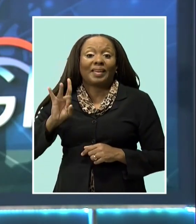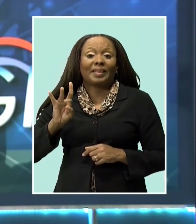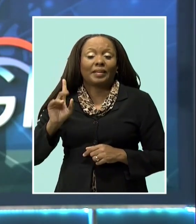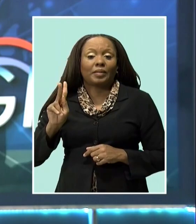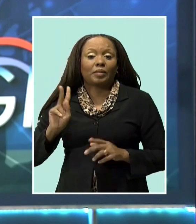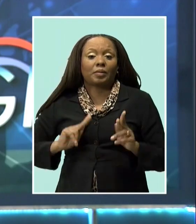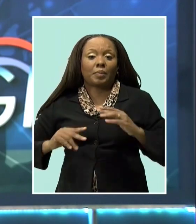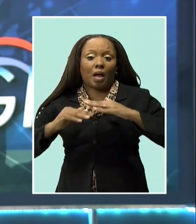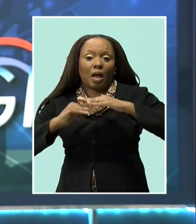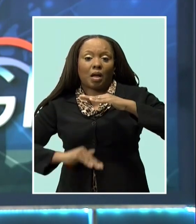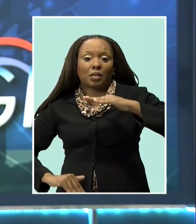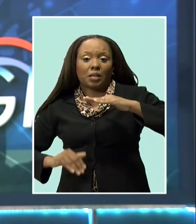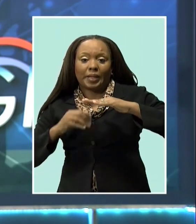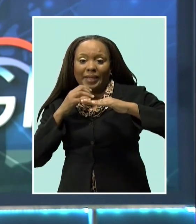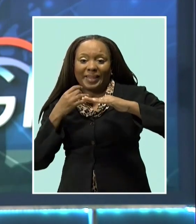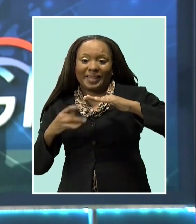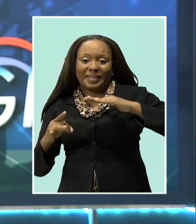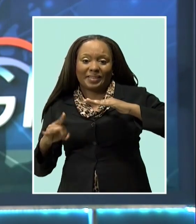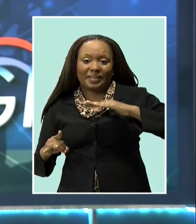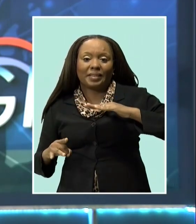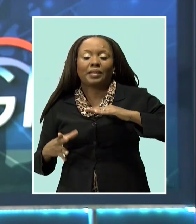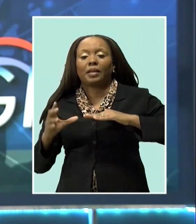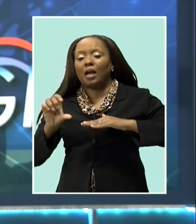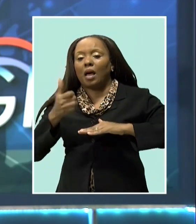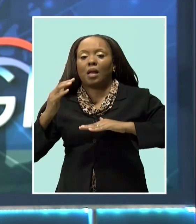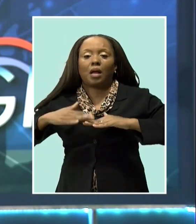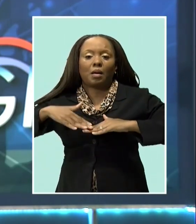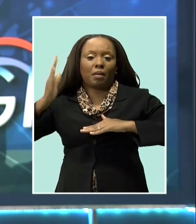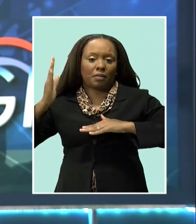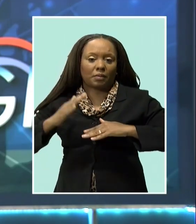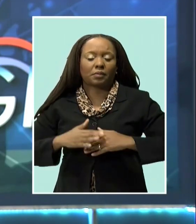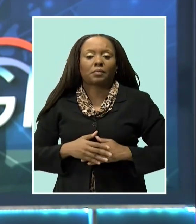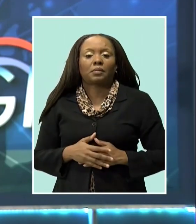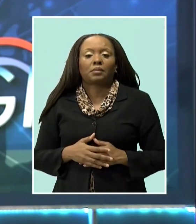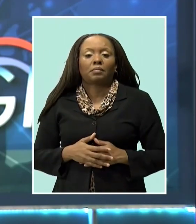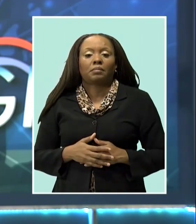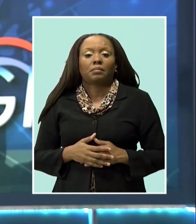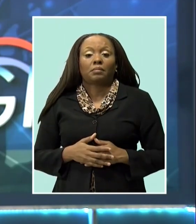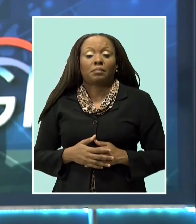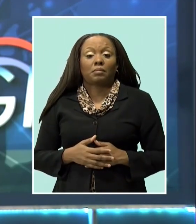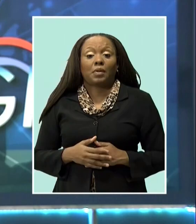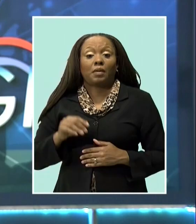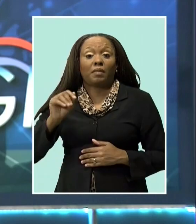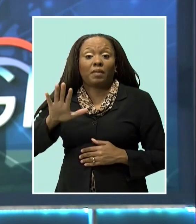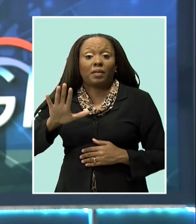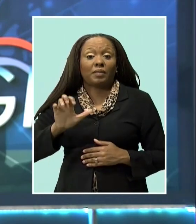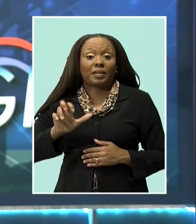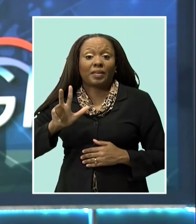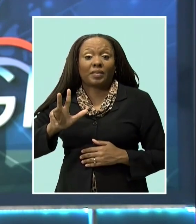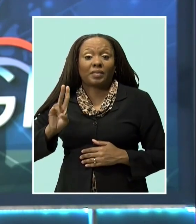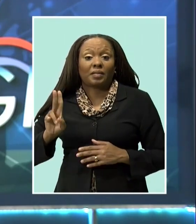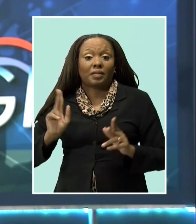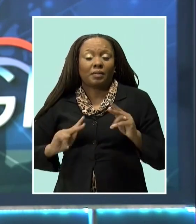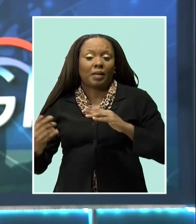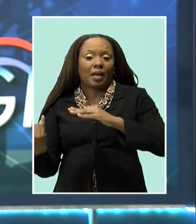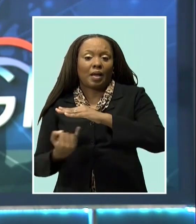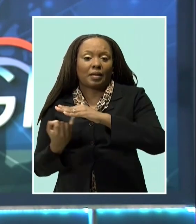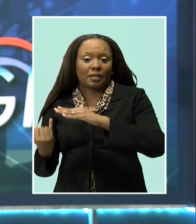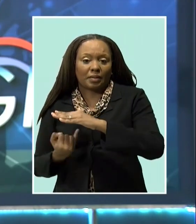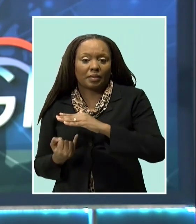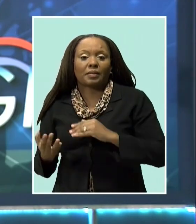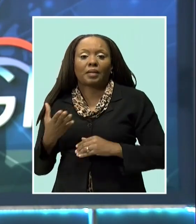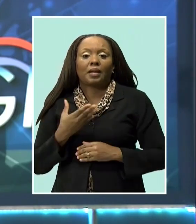18 and 260 are 18 years and older. There are now 537 individuals in